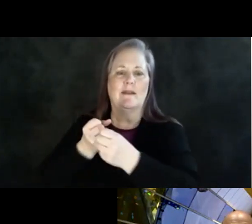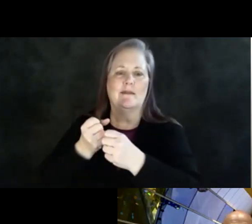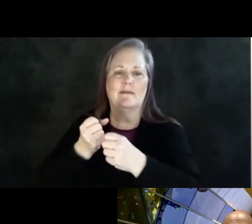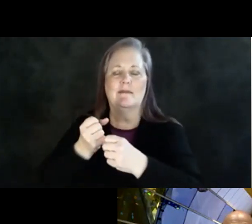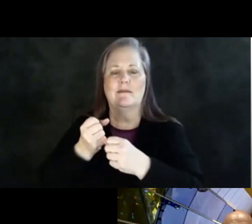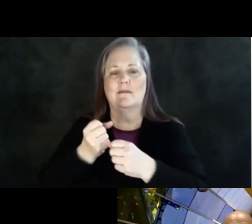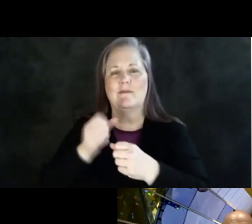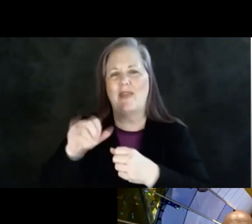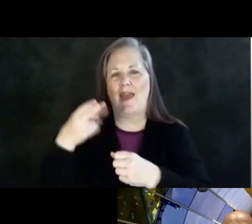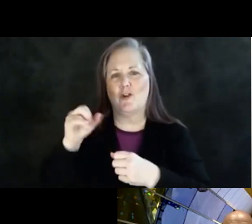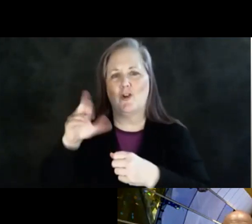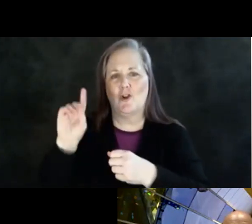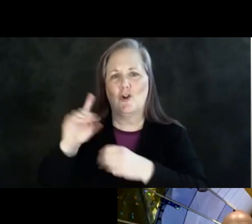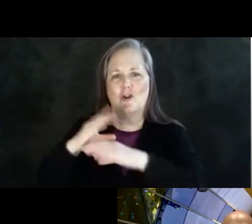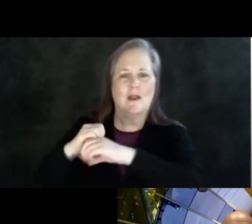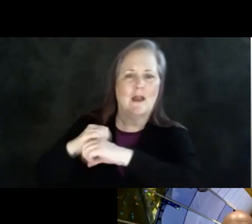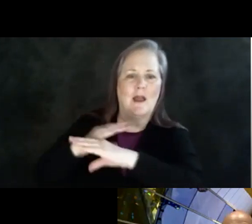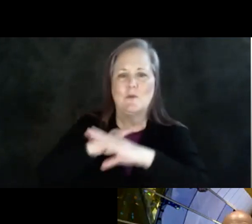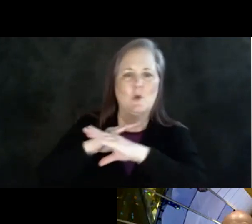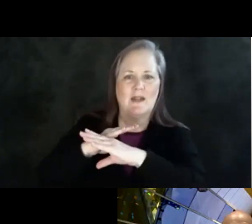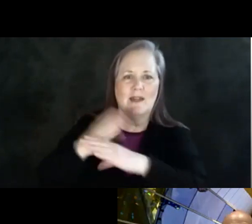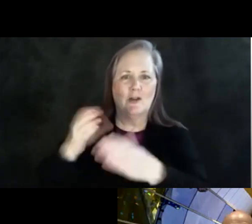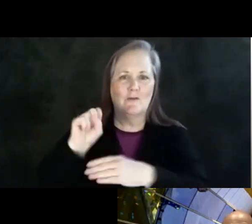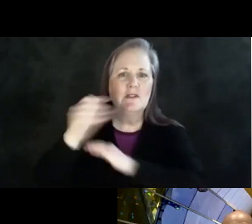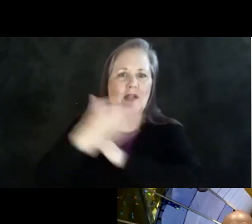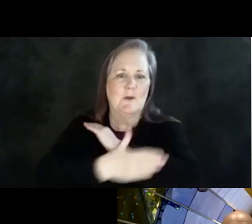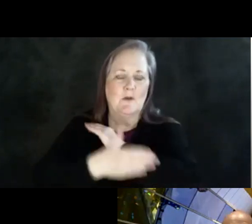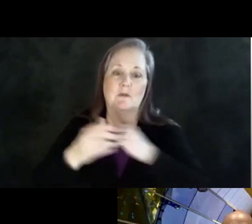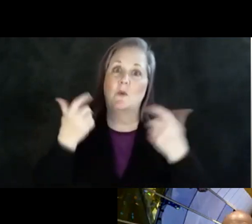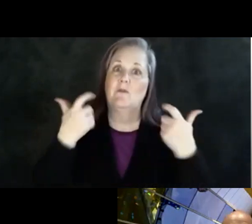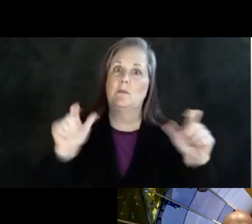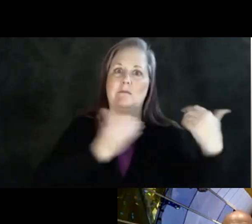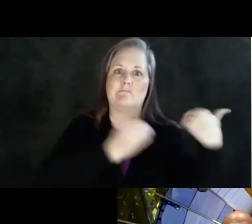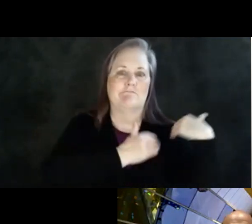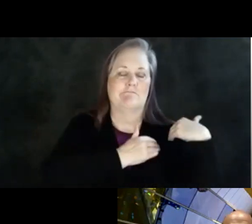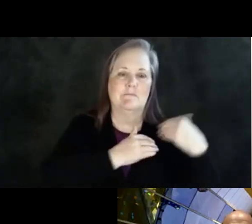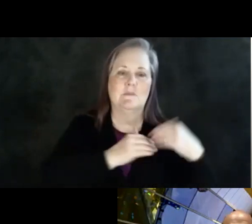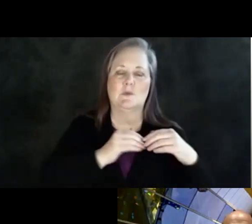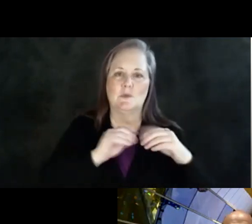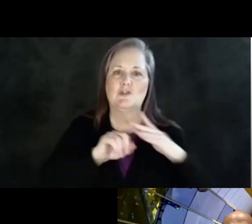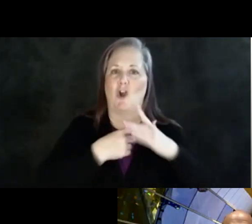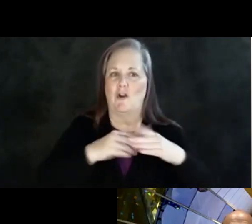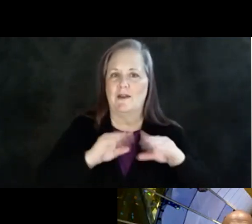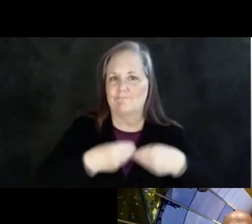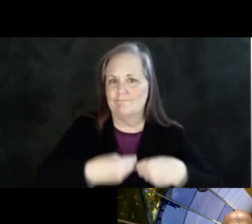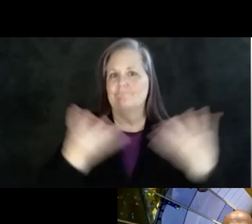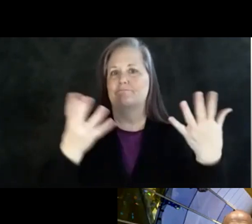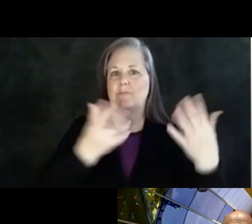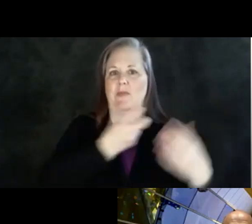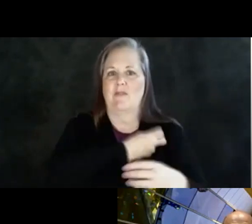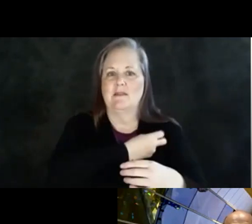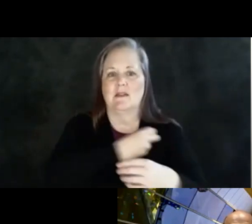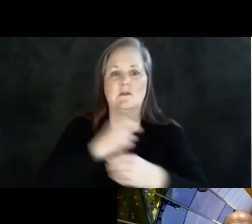immunity for Sacramento County. So we have a big role in, of course, the rollout of COVID vaccine, and we share